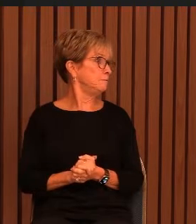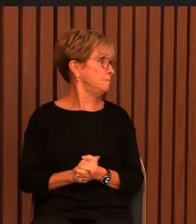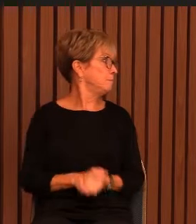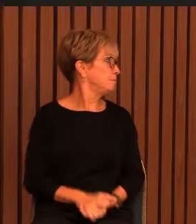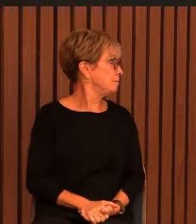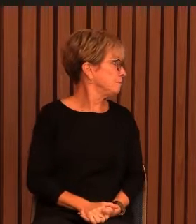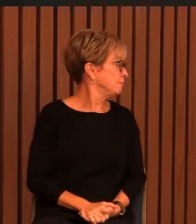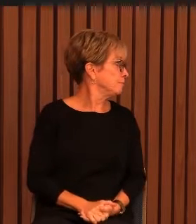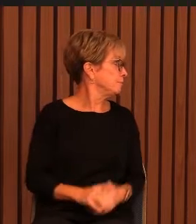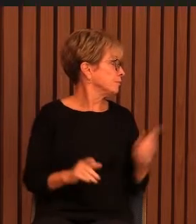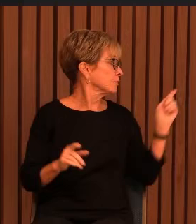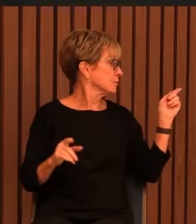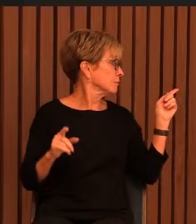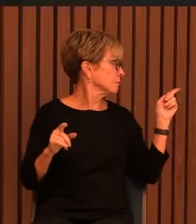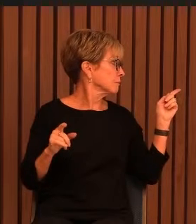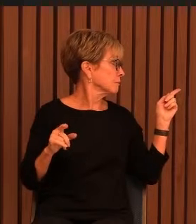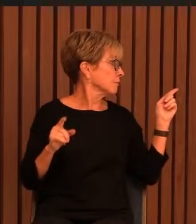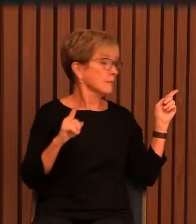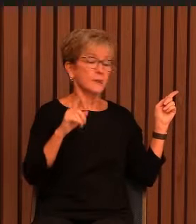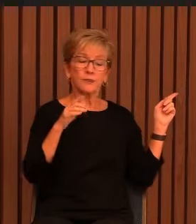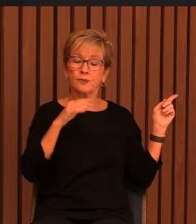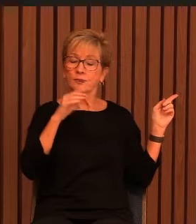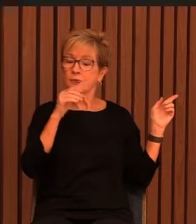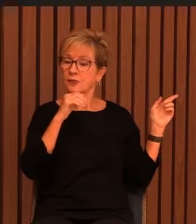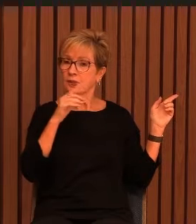So what questions